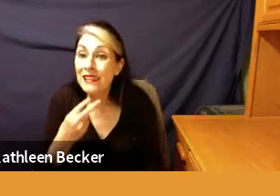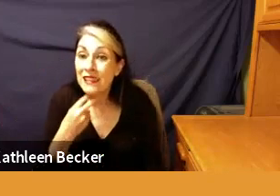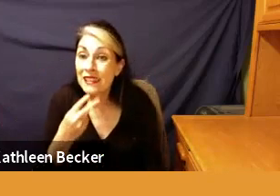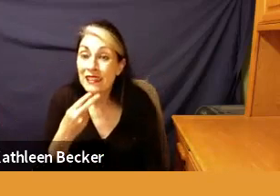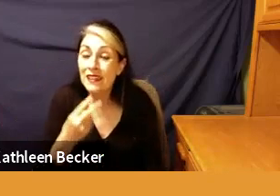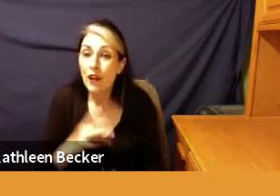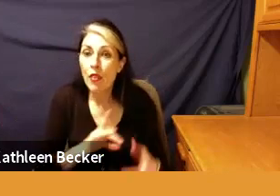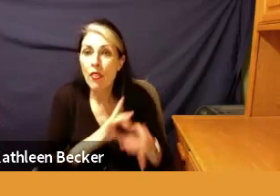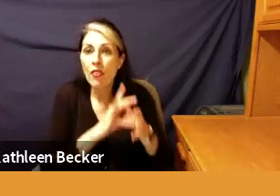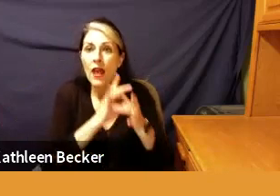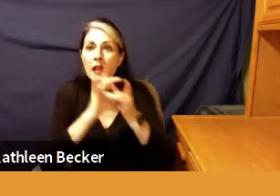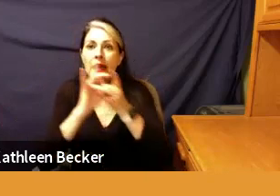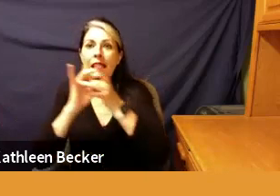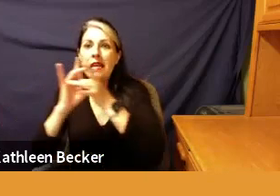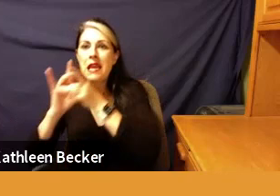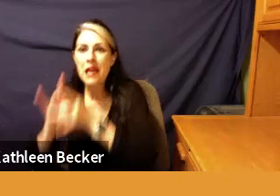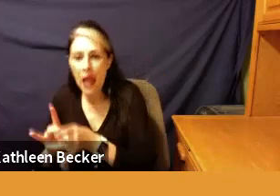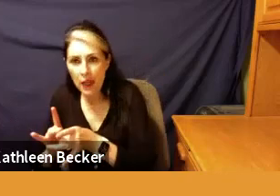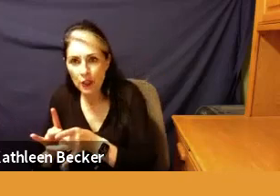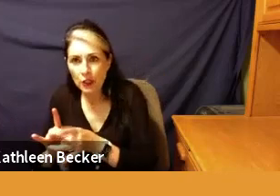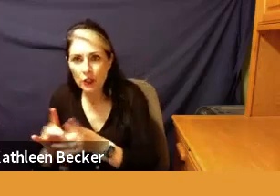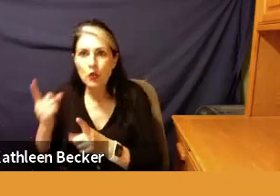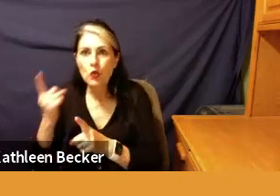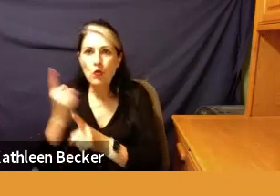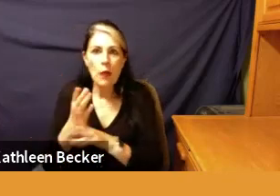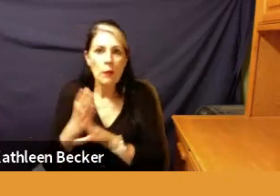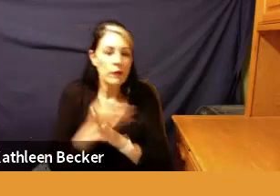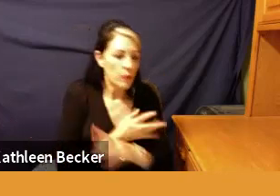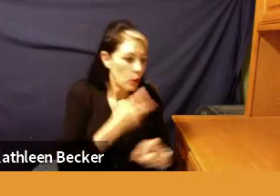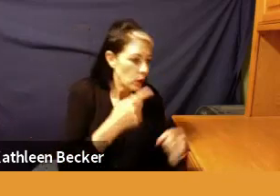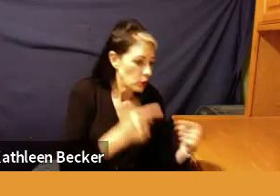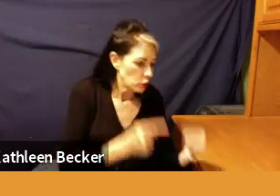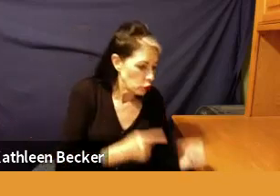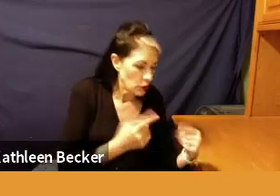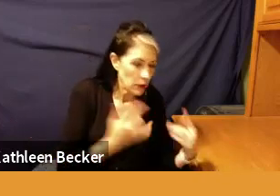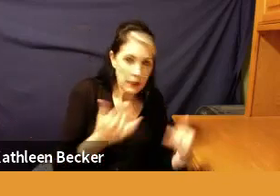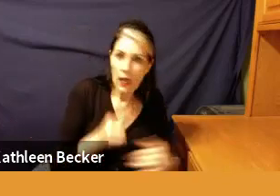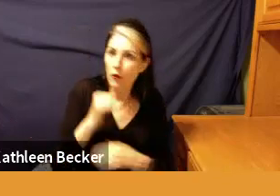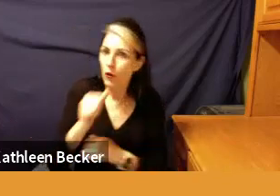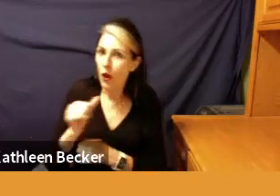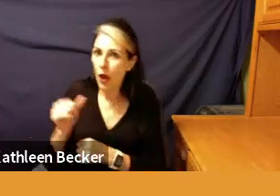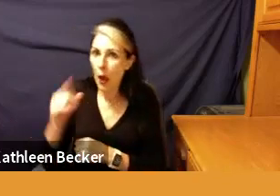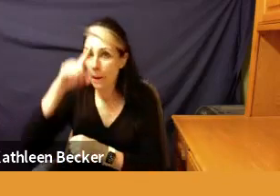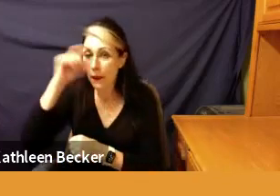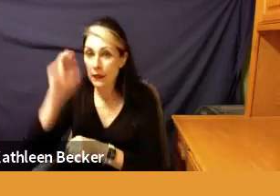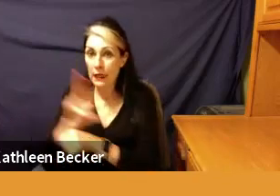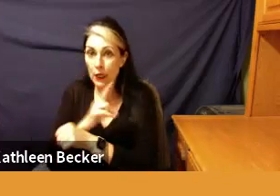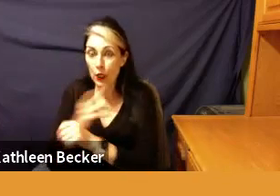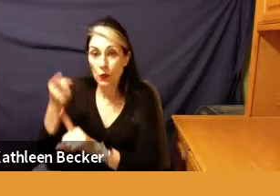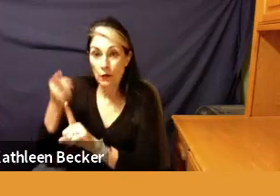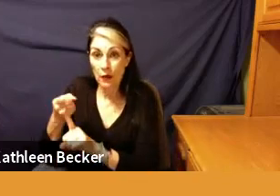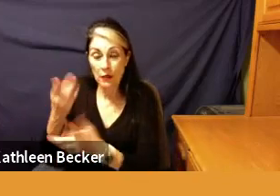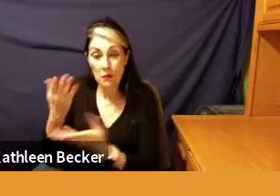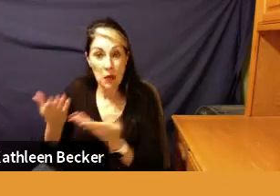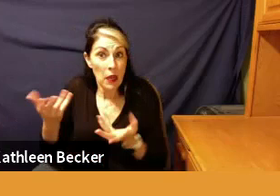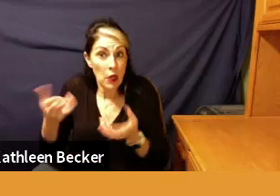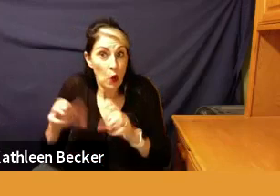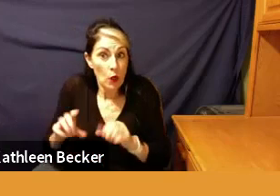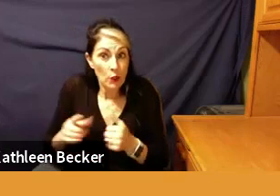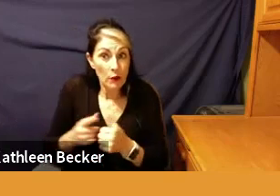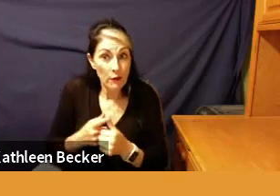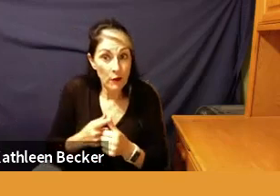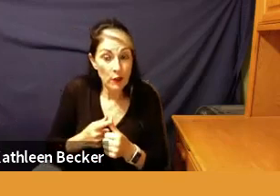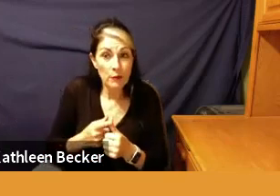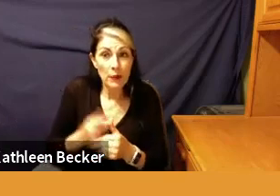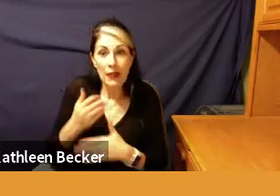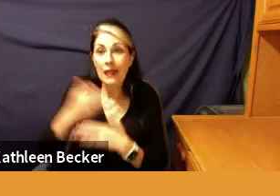of like, yeah, that's right. Like I was having a hard time and now I'm not. And it's because I used this. Even if I maybe didn't want to at first, it